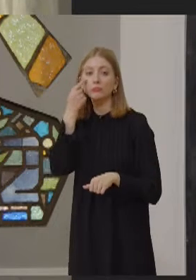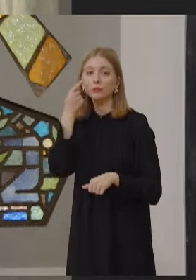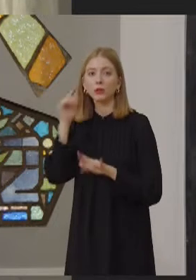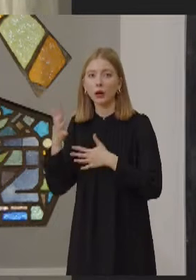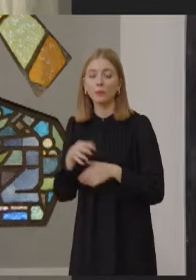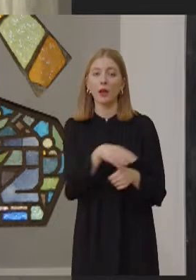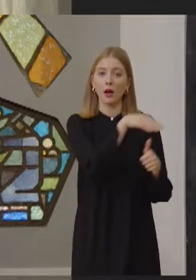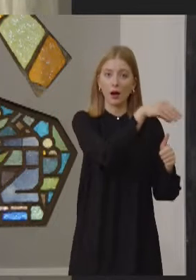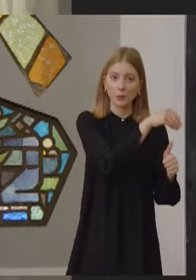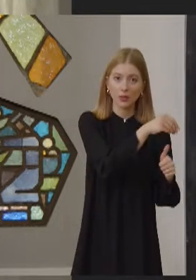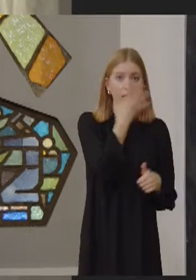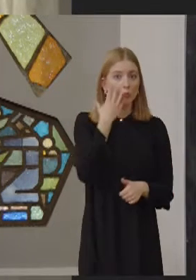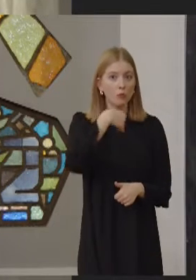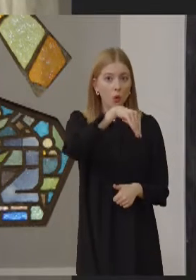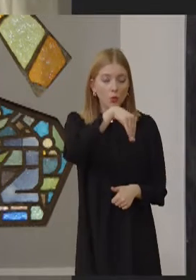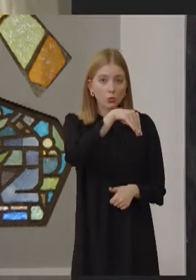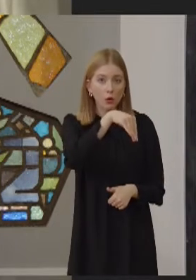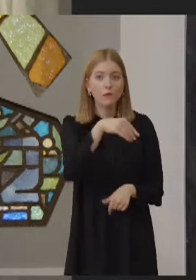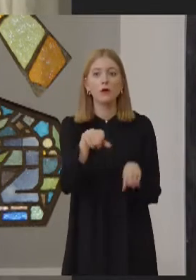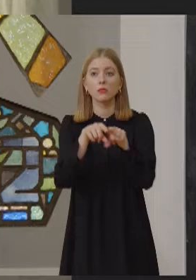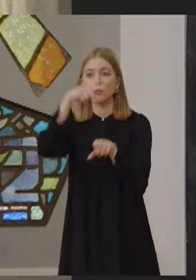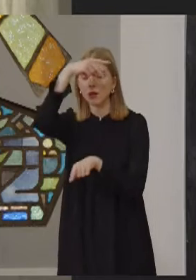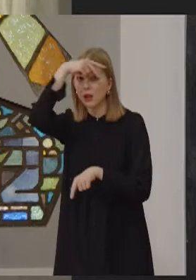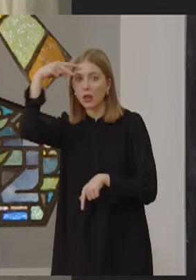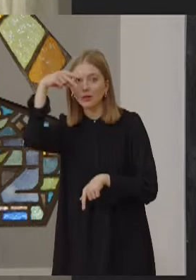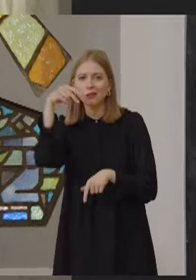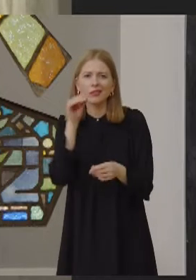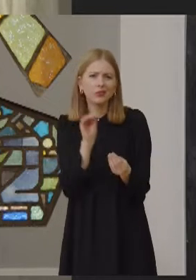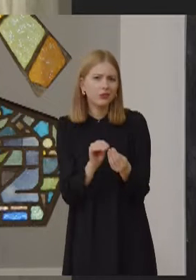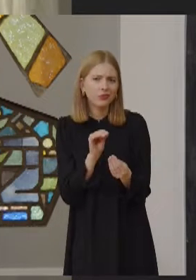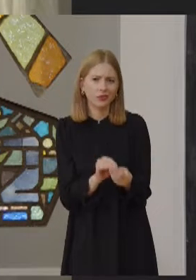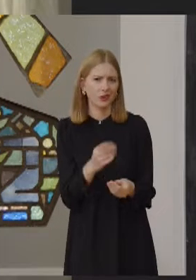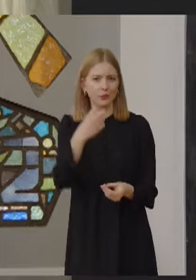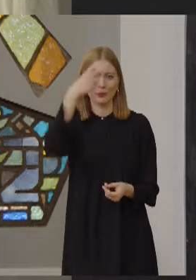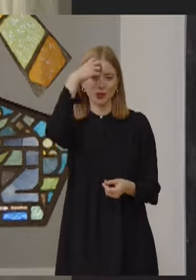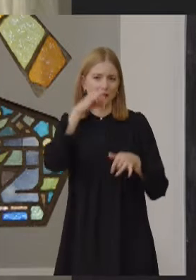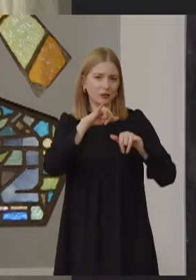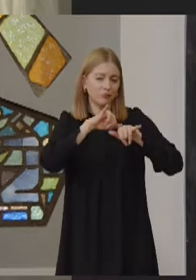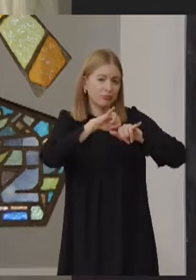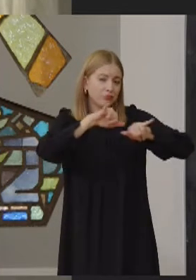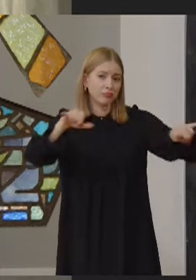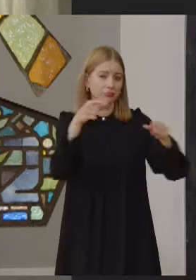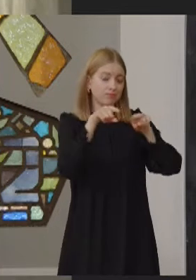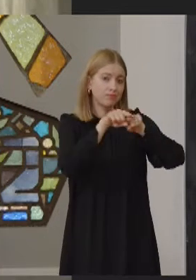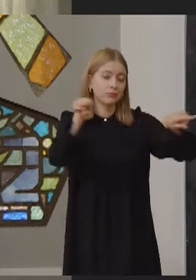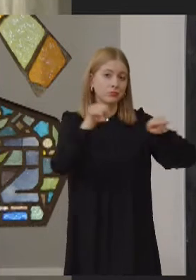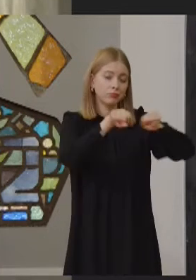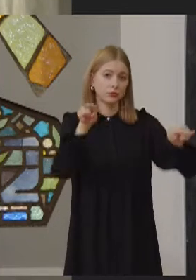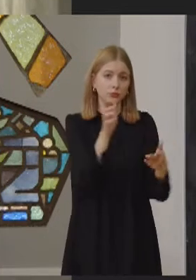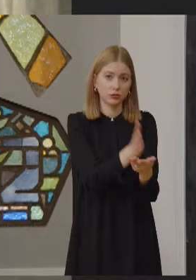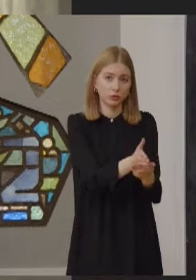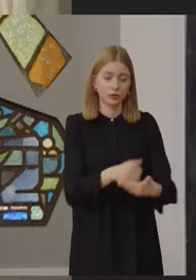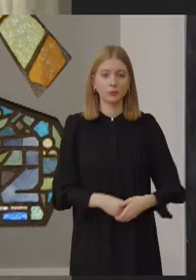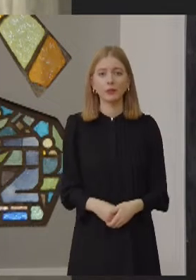showing to that. Both in Armenia, Moldova, and Lithuania, we hear the same